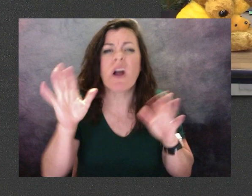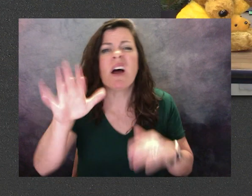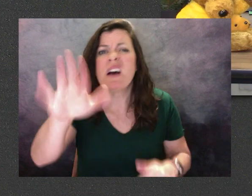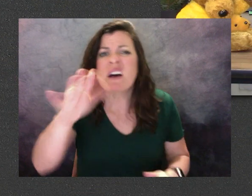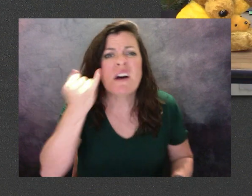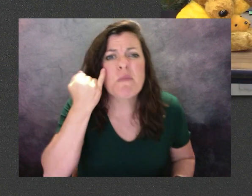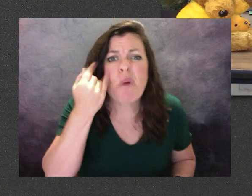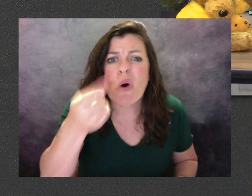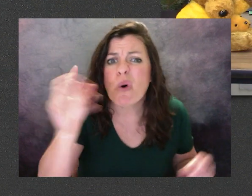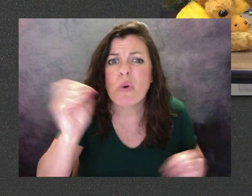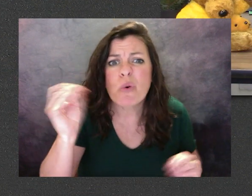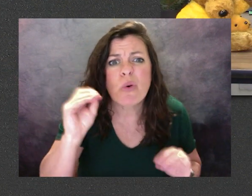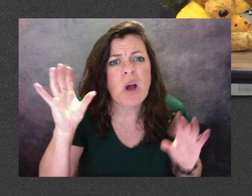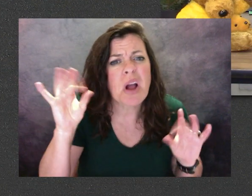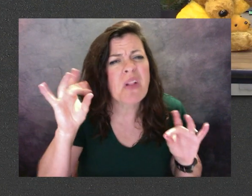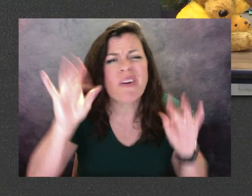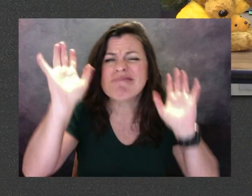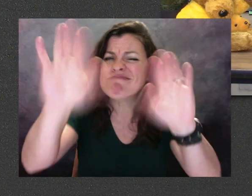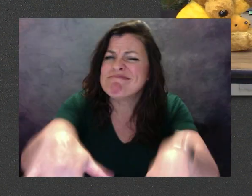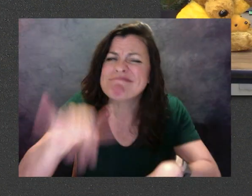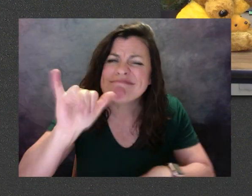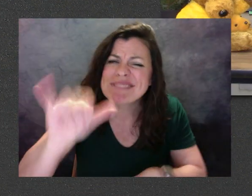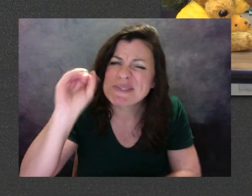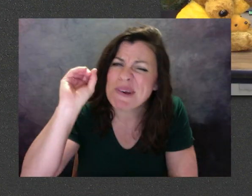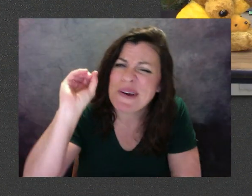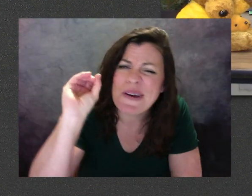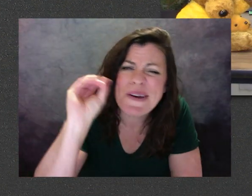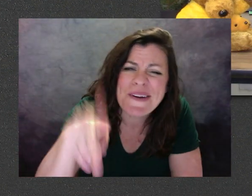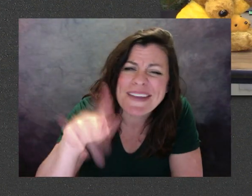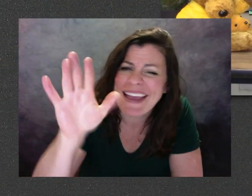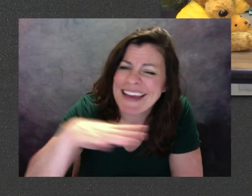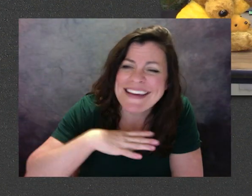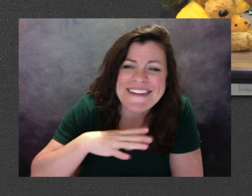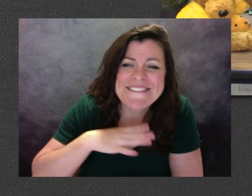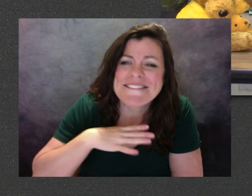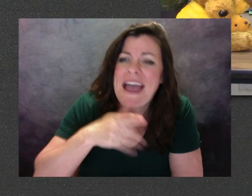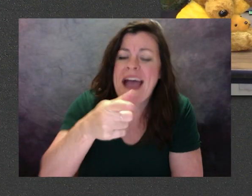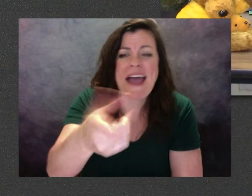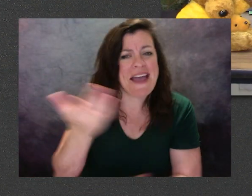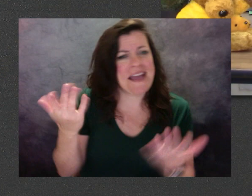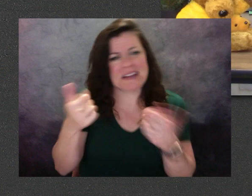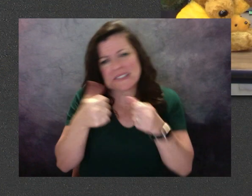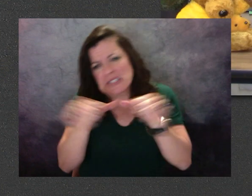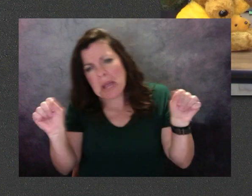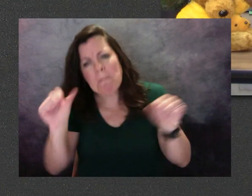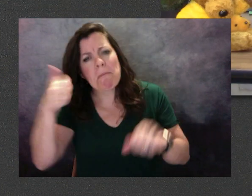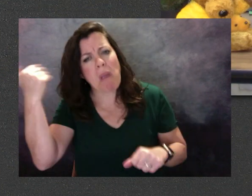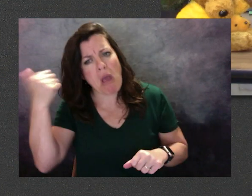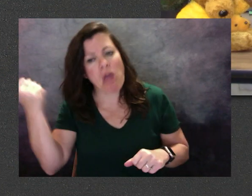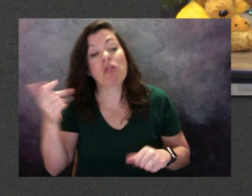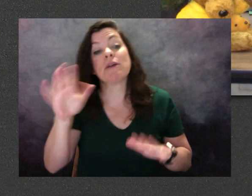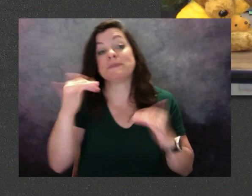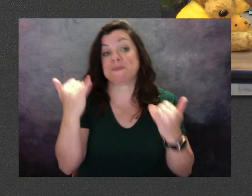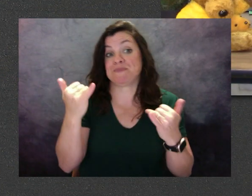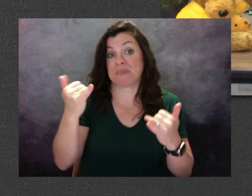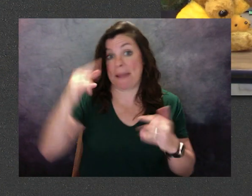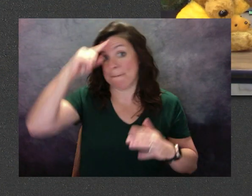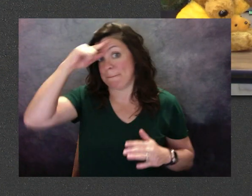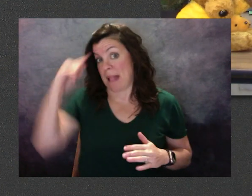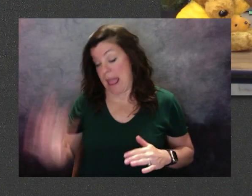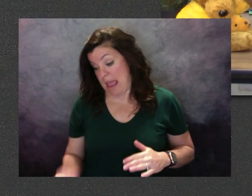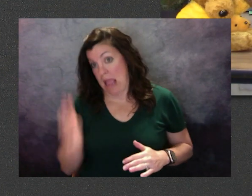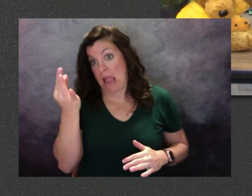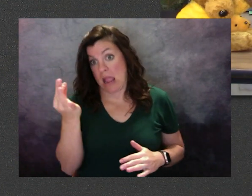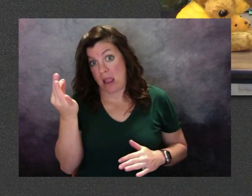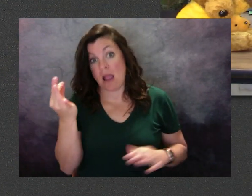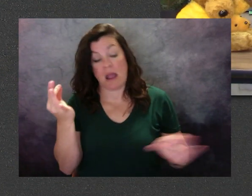gonna actually glue our black circle onto our green circle. That's